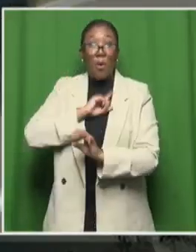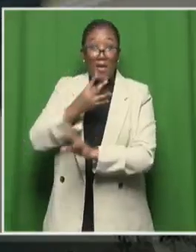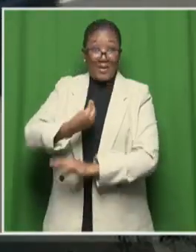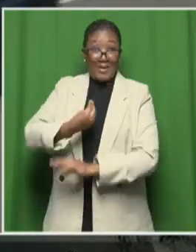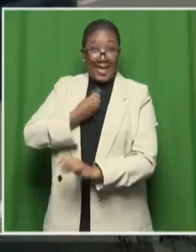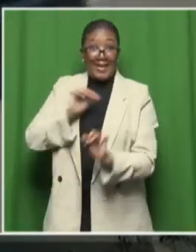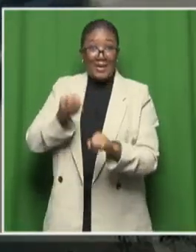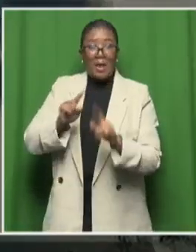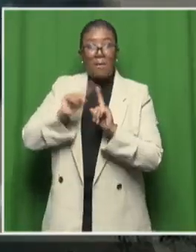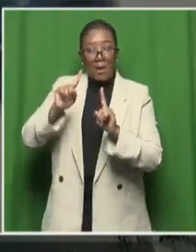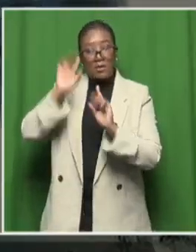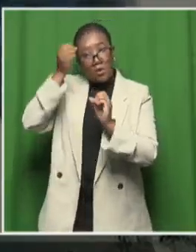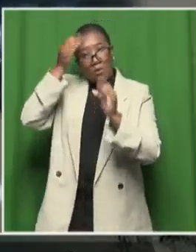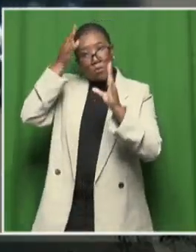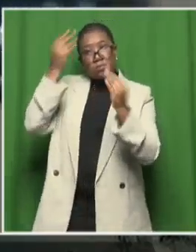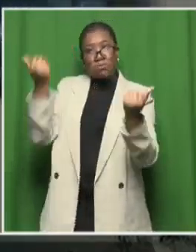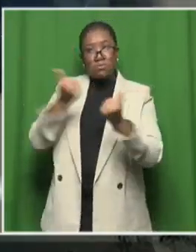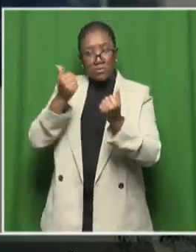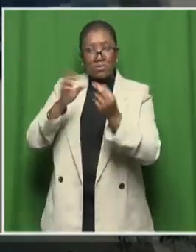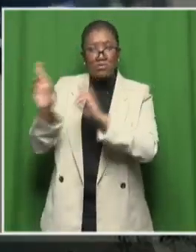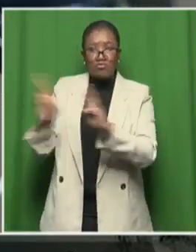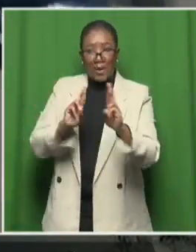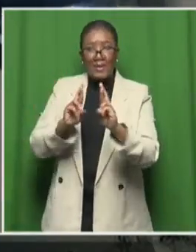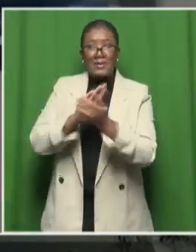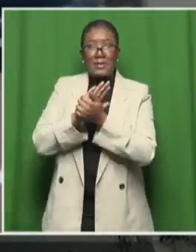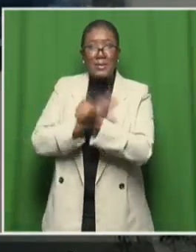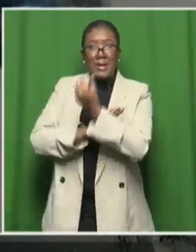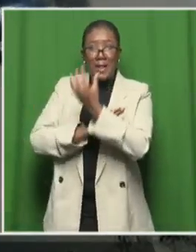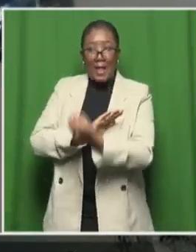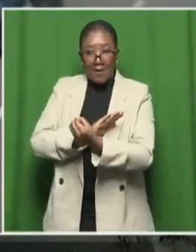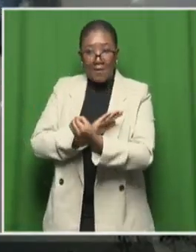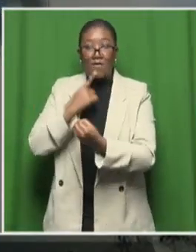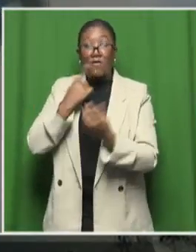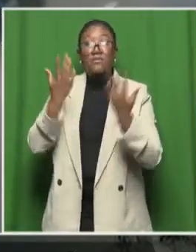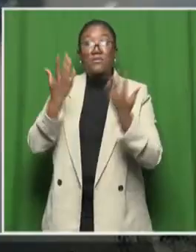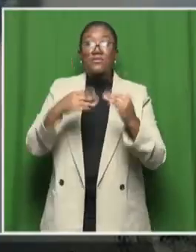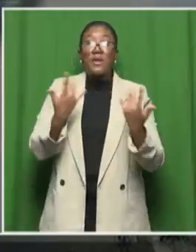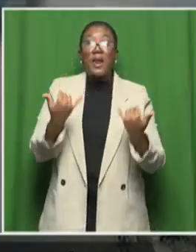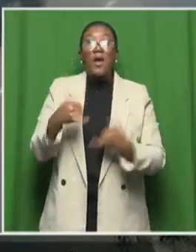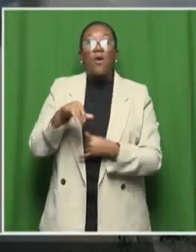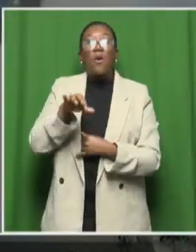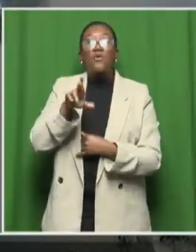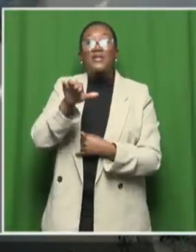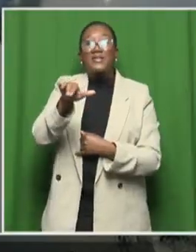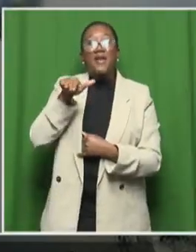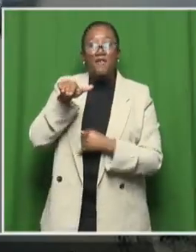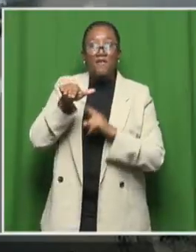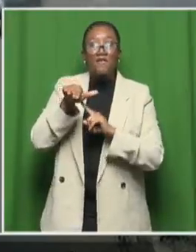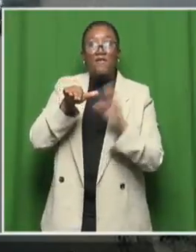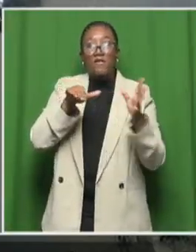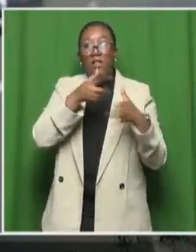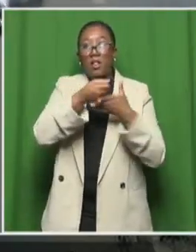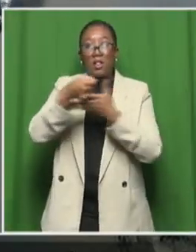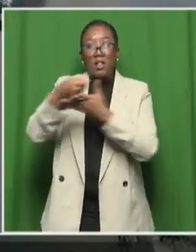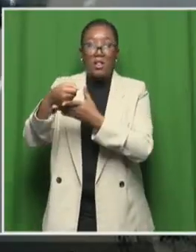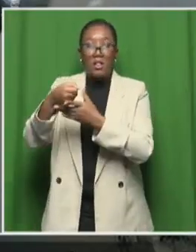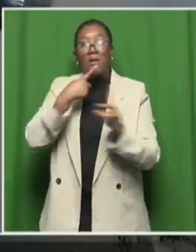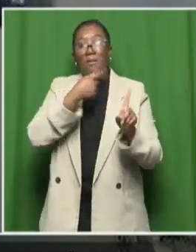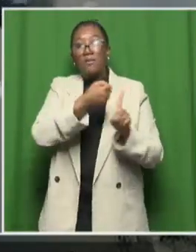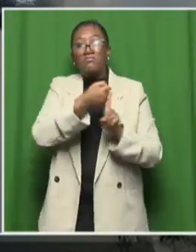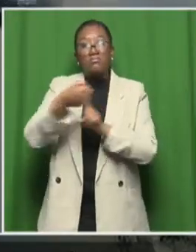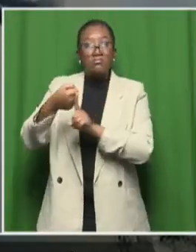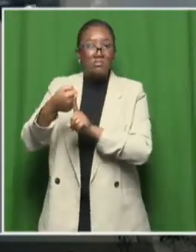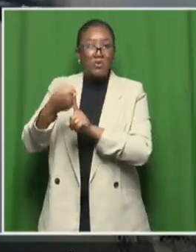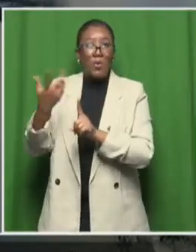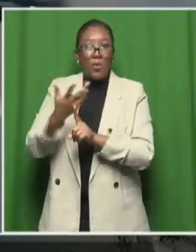Right. And from there, he's taken to the Reserve Bank, because the intention was to transform institution, and the